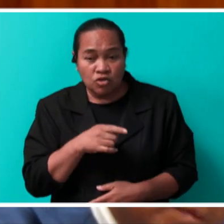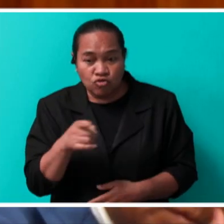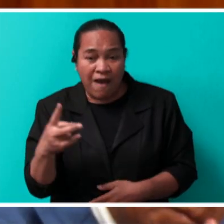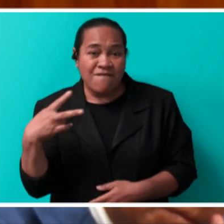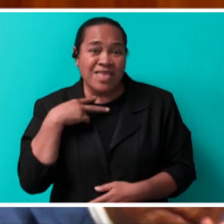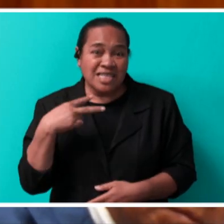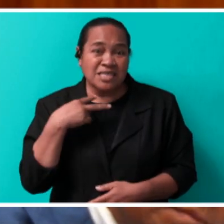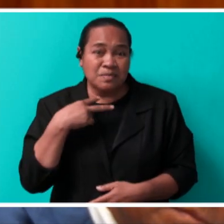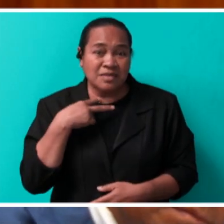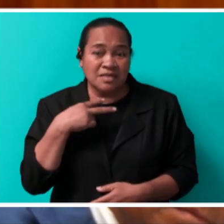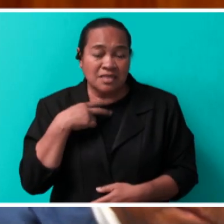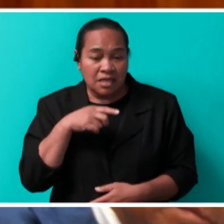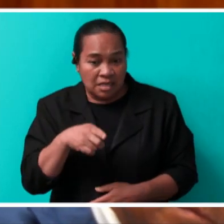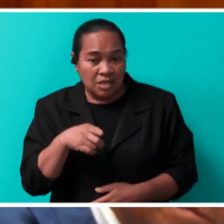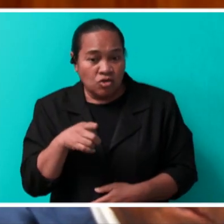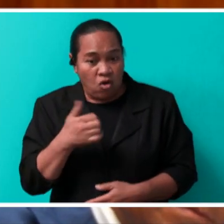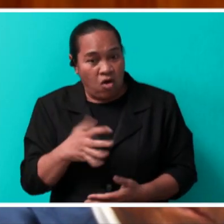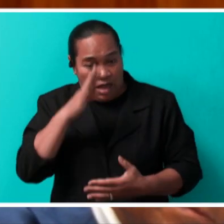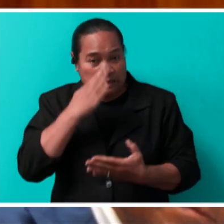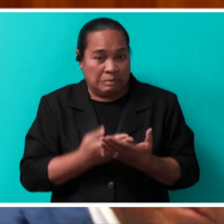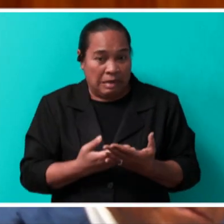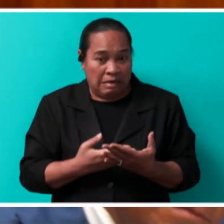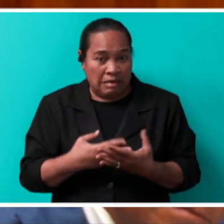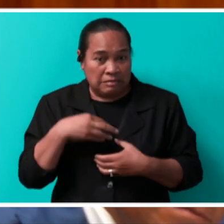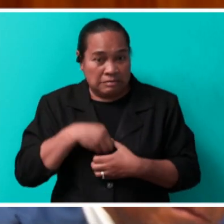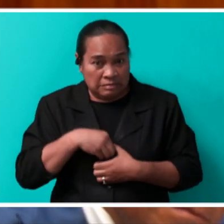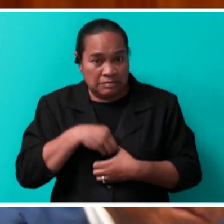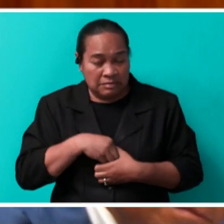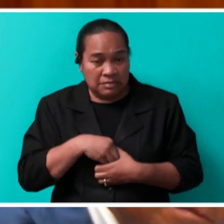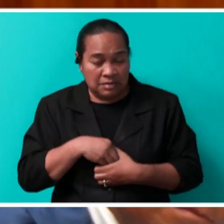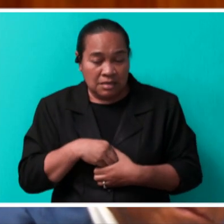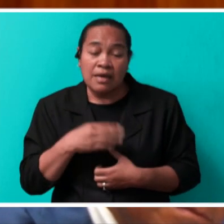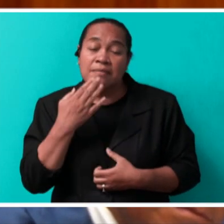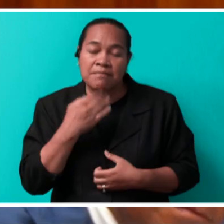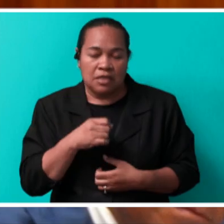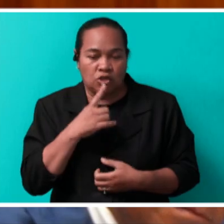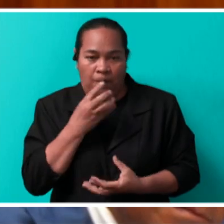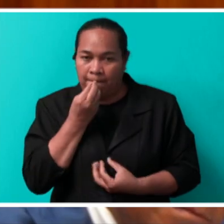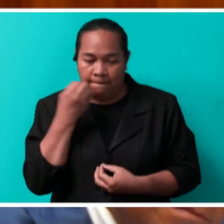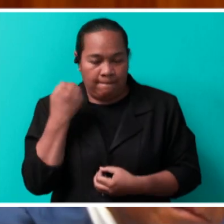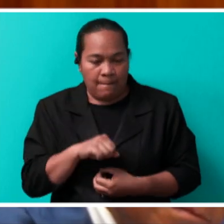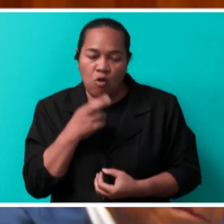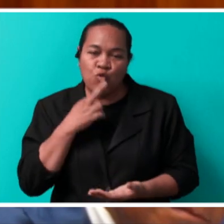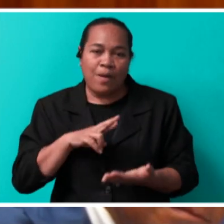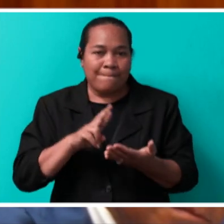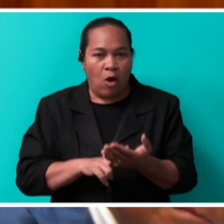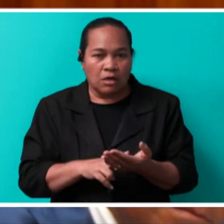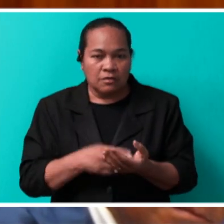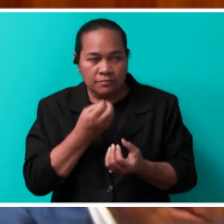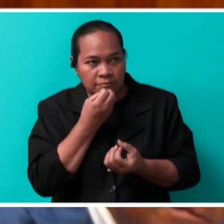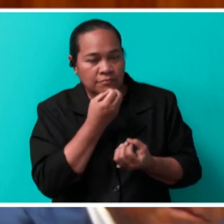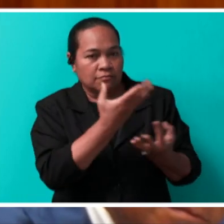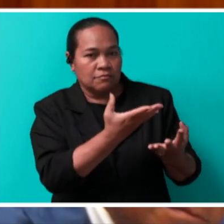such horrendous acts to report to the relevant